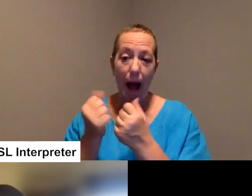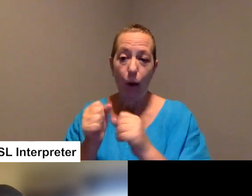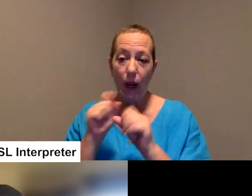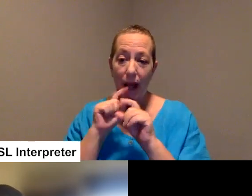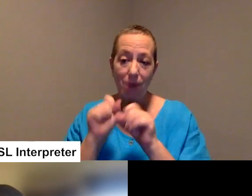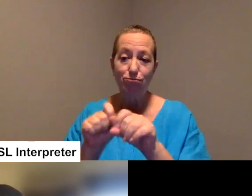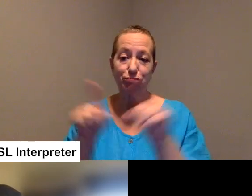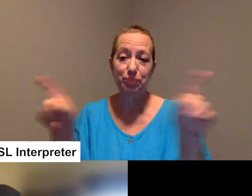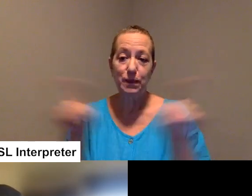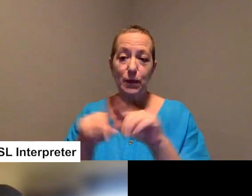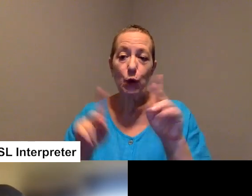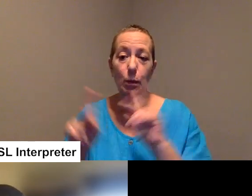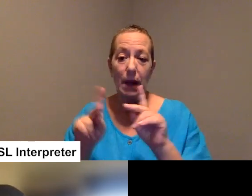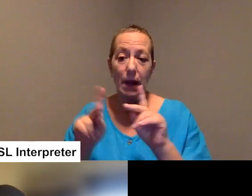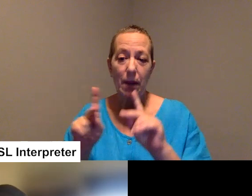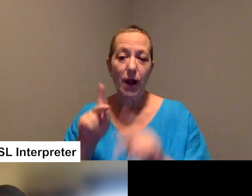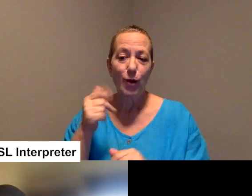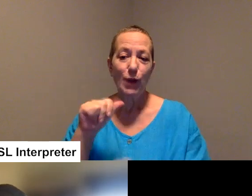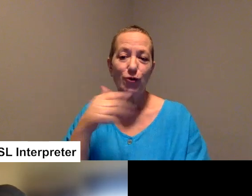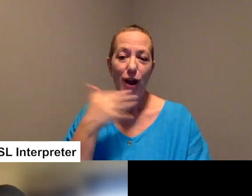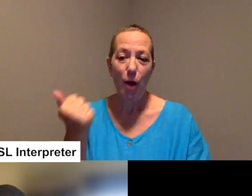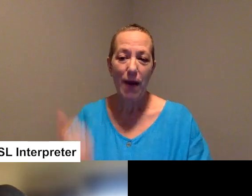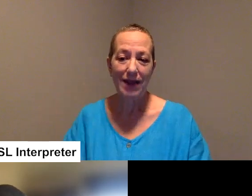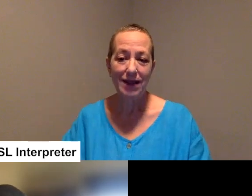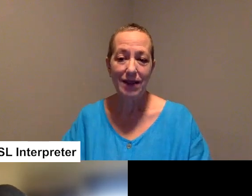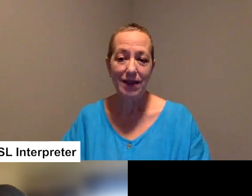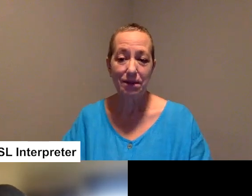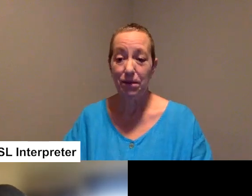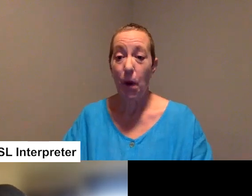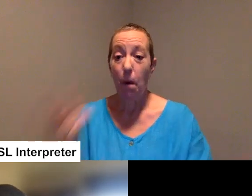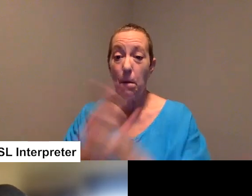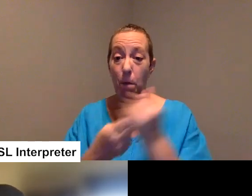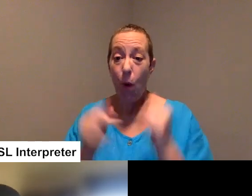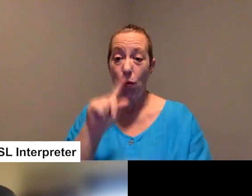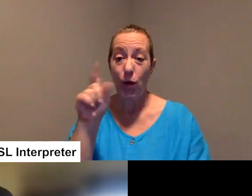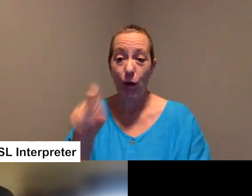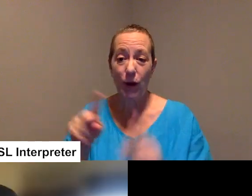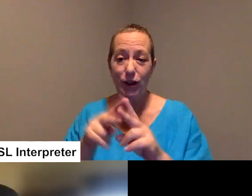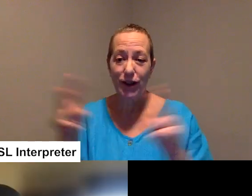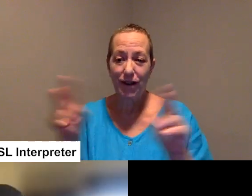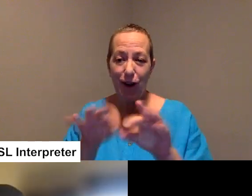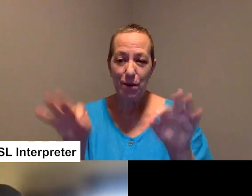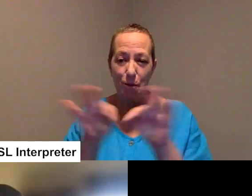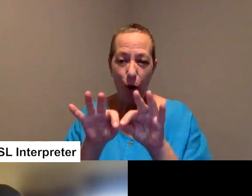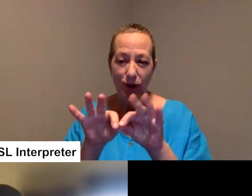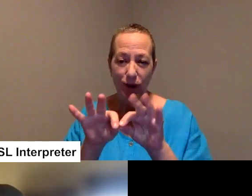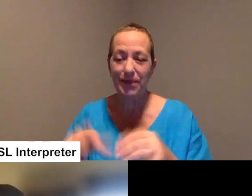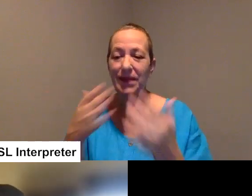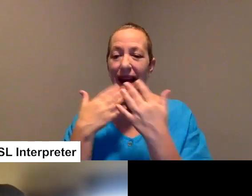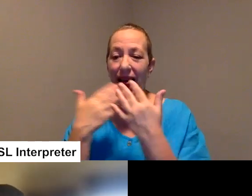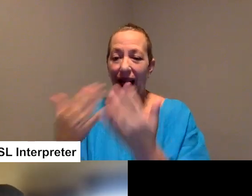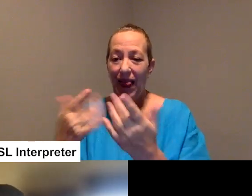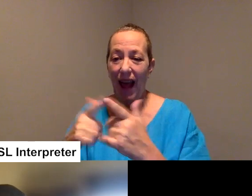folks, we will try our best to do that since those are both very important questions. I want to extend a thank you again to our